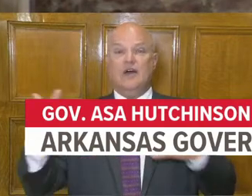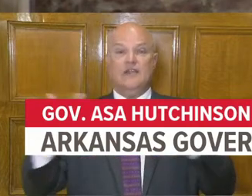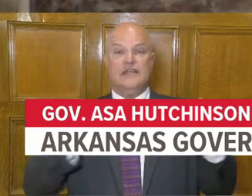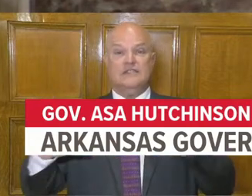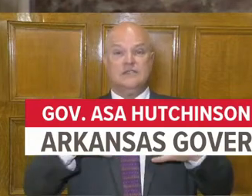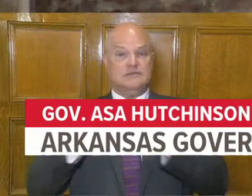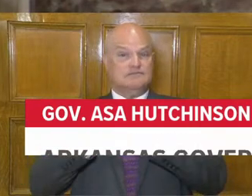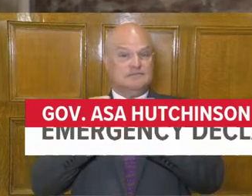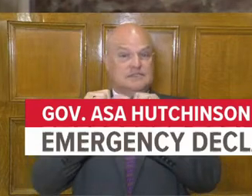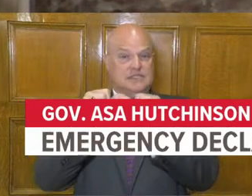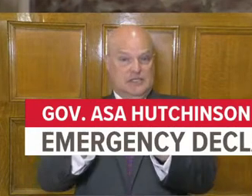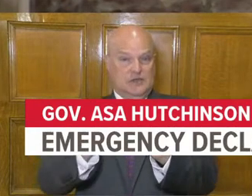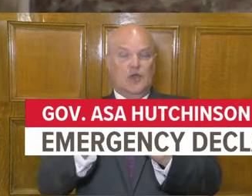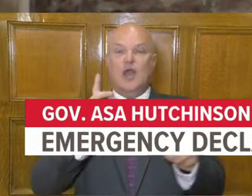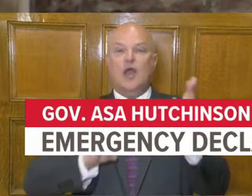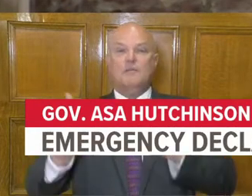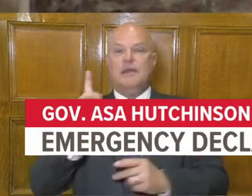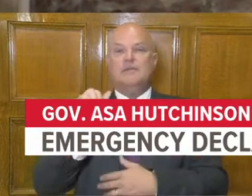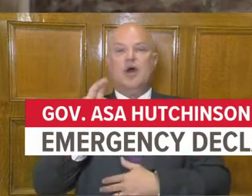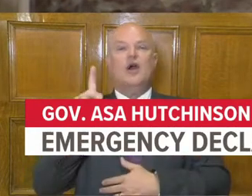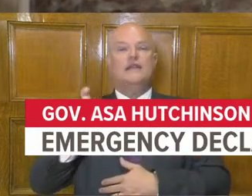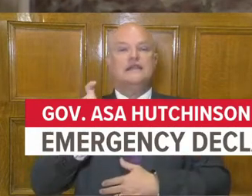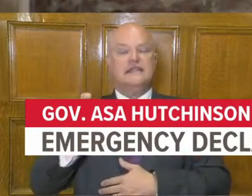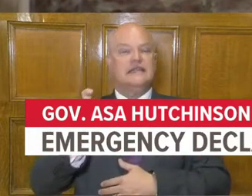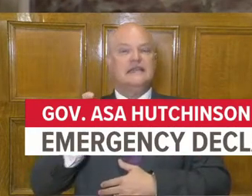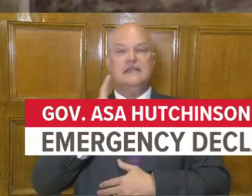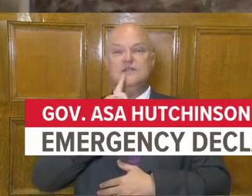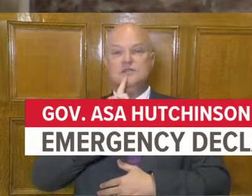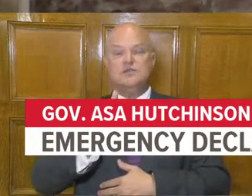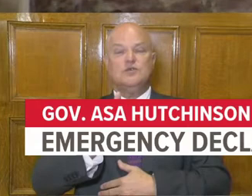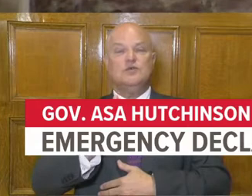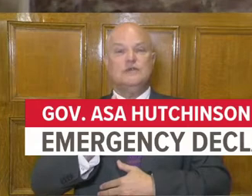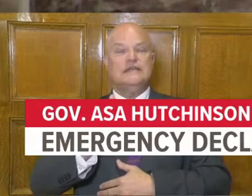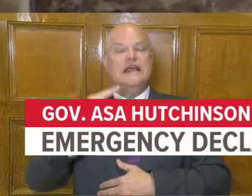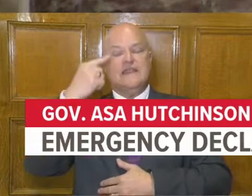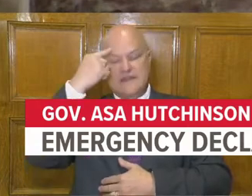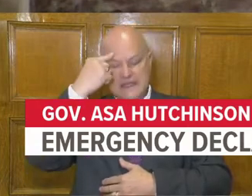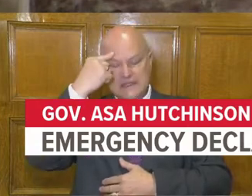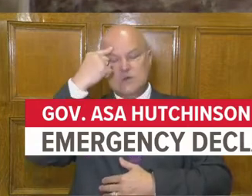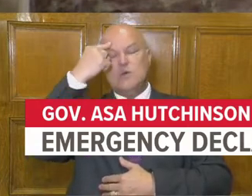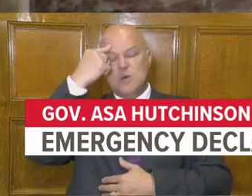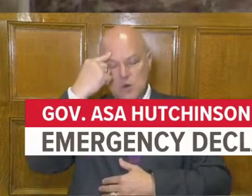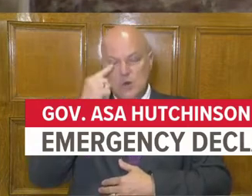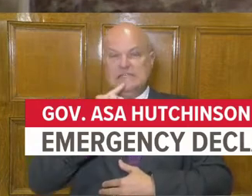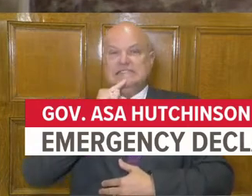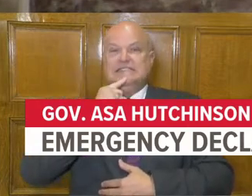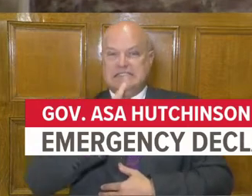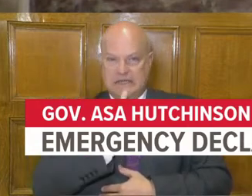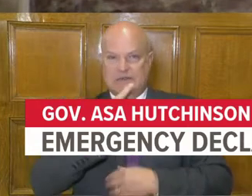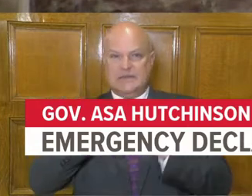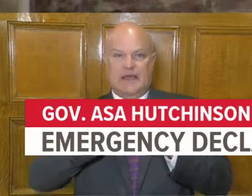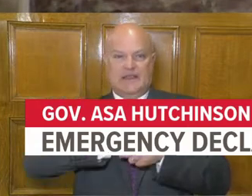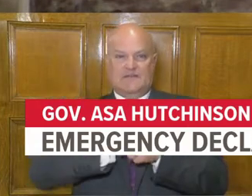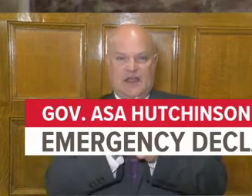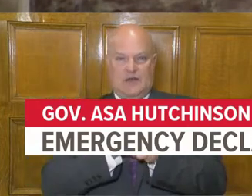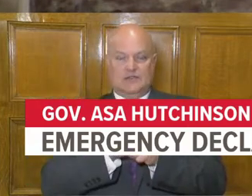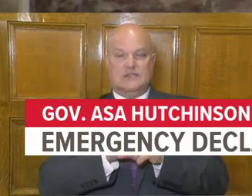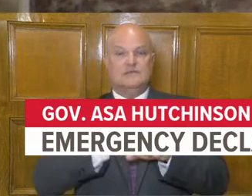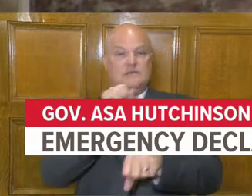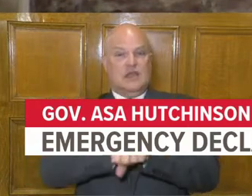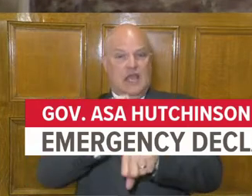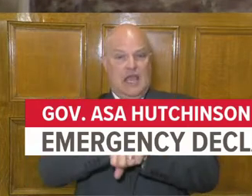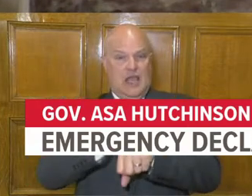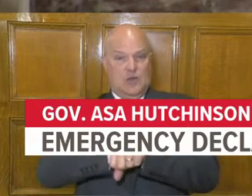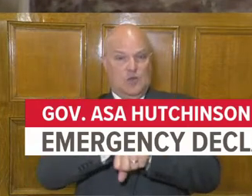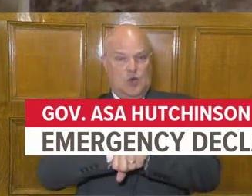and everyone in Arkansas needs to continue to take the virus seriously and to act accordingly. And the fact that I'm ending